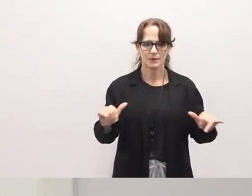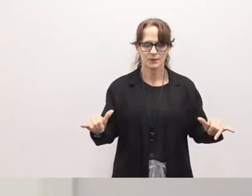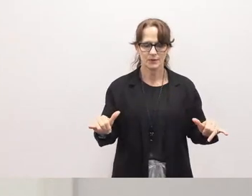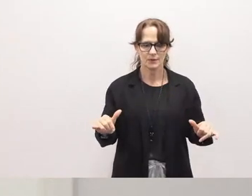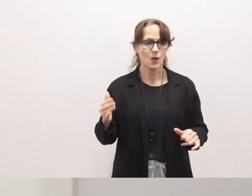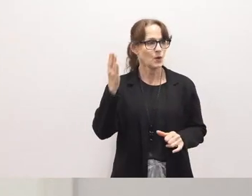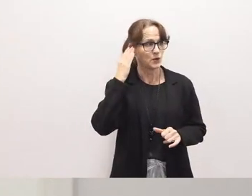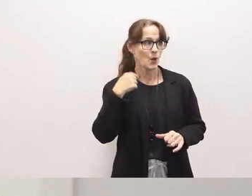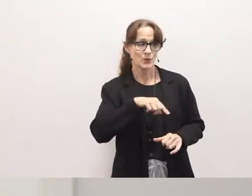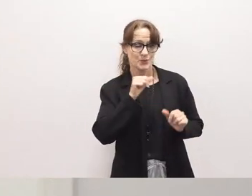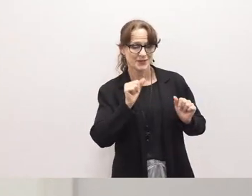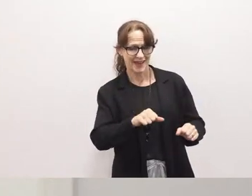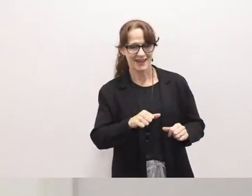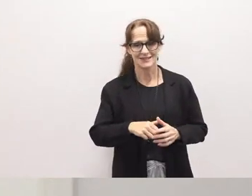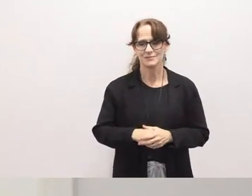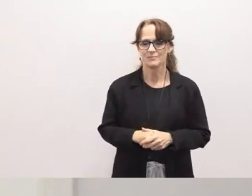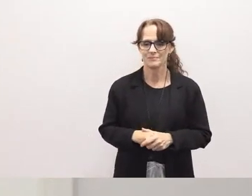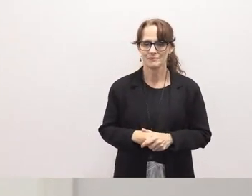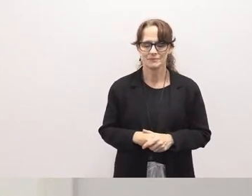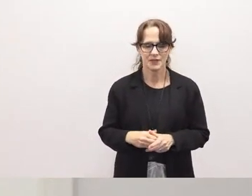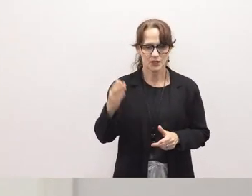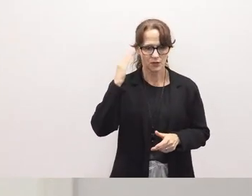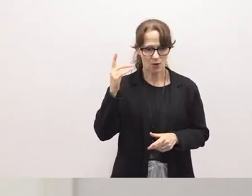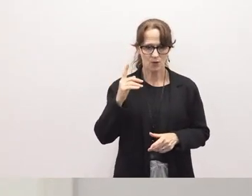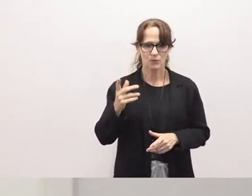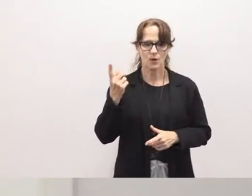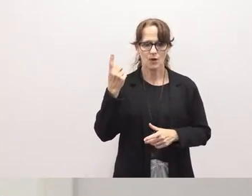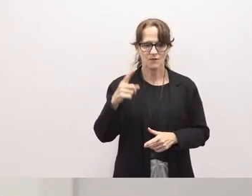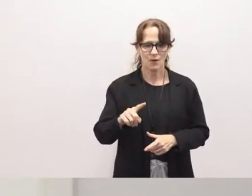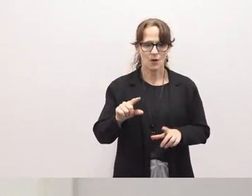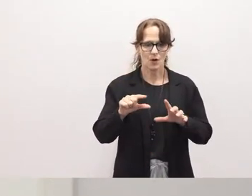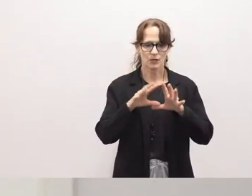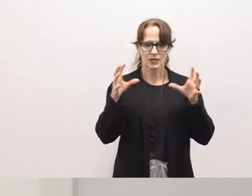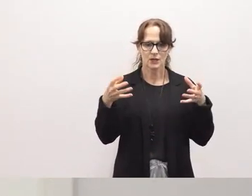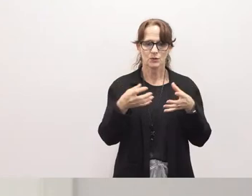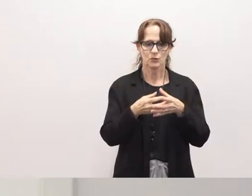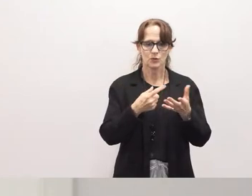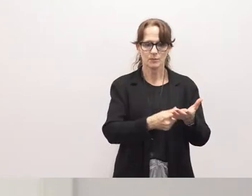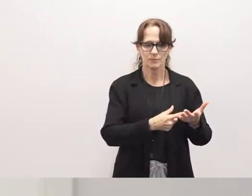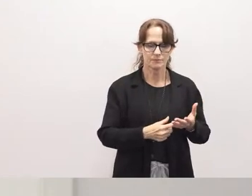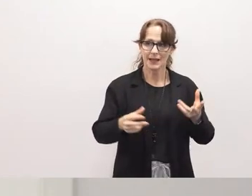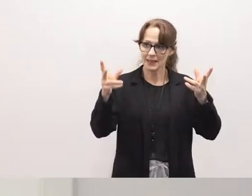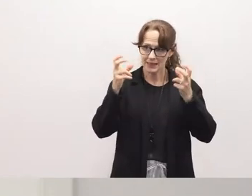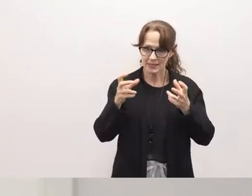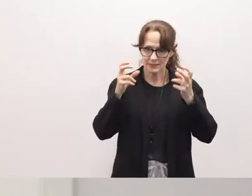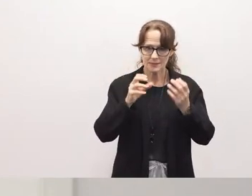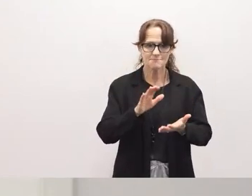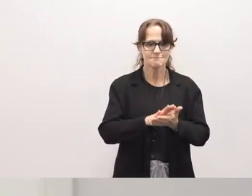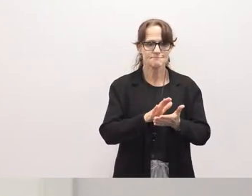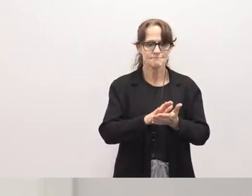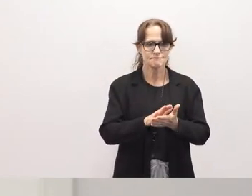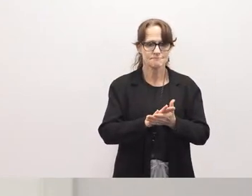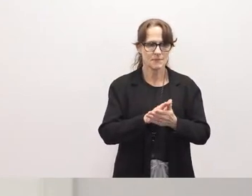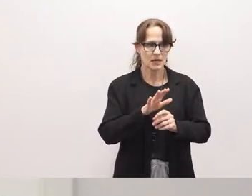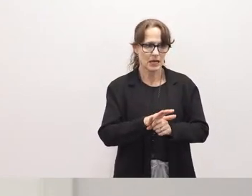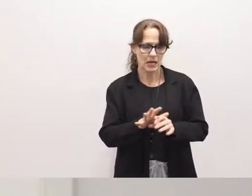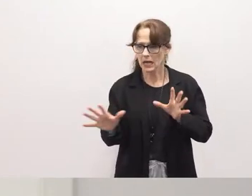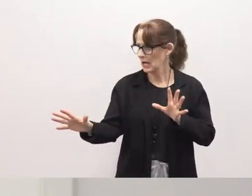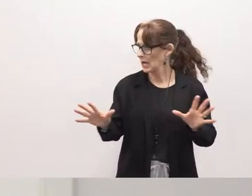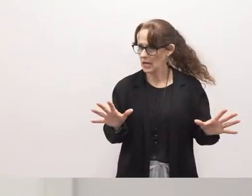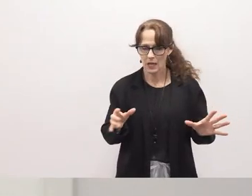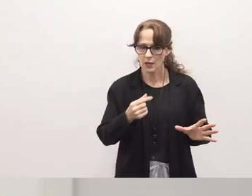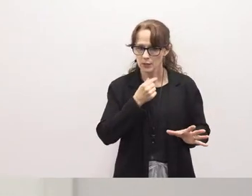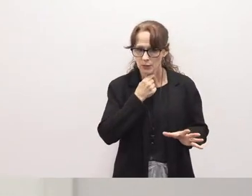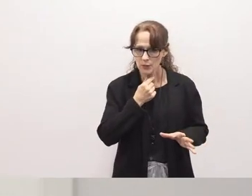know you can. She is known for facilitating group discussions, listening, acknowledging tension, and getting